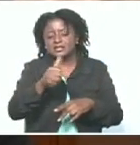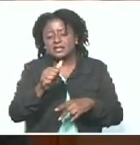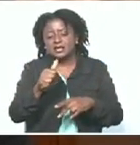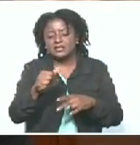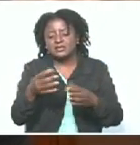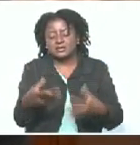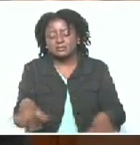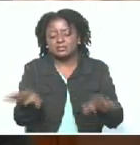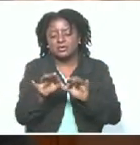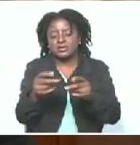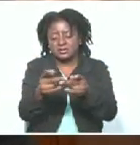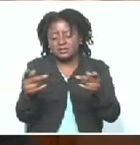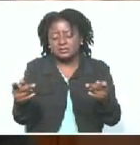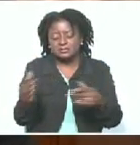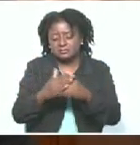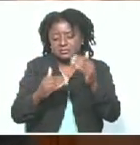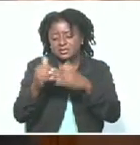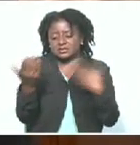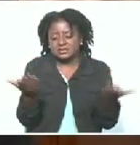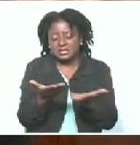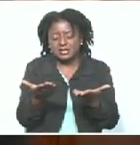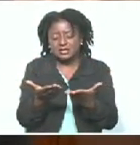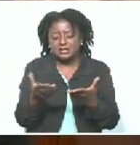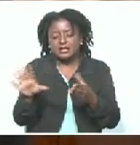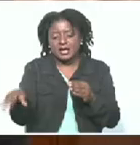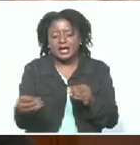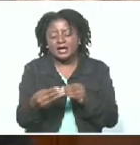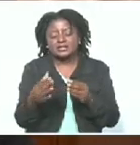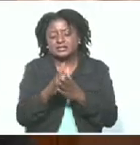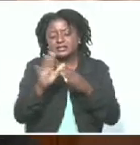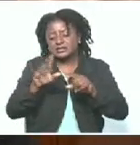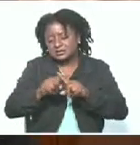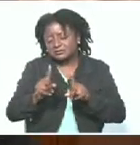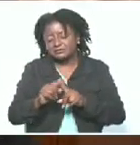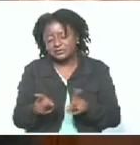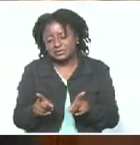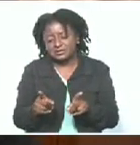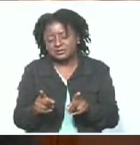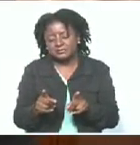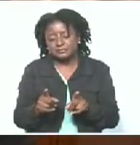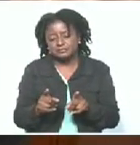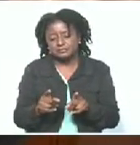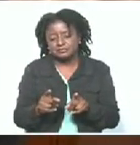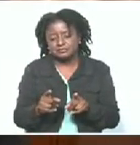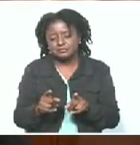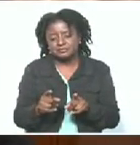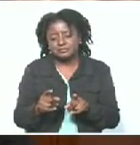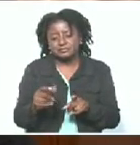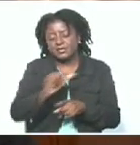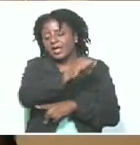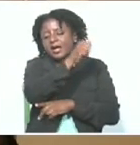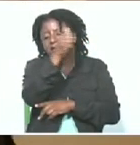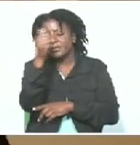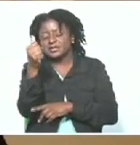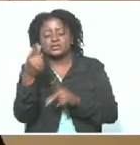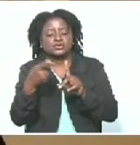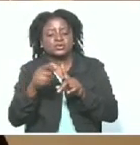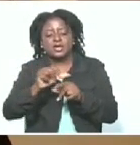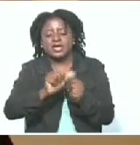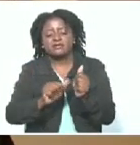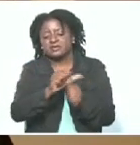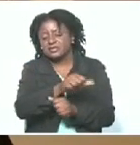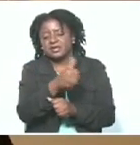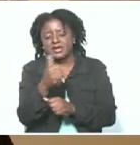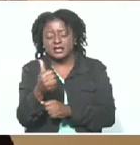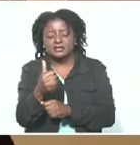City of London, certainly in England, just adds a totally different ambience to everything else. High Commissioner